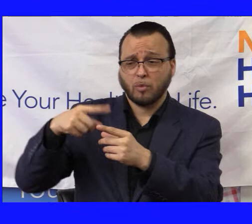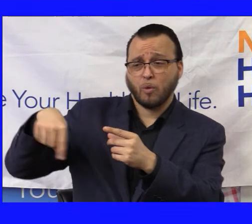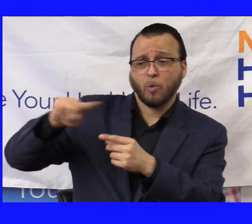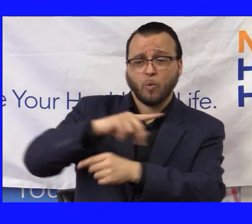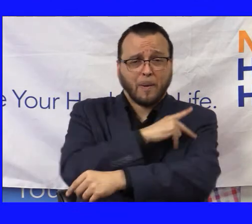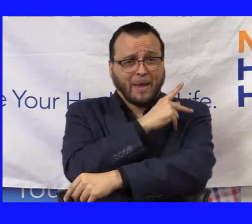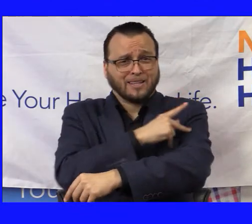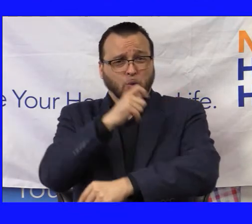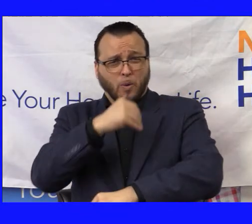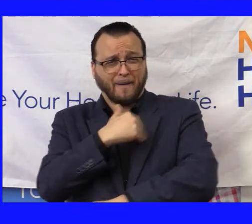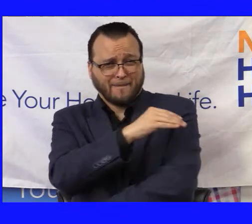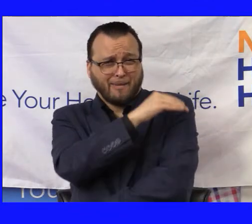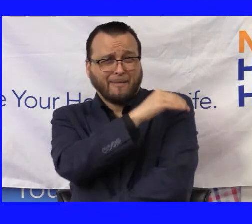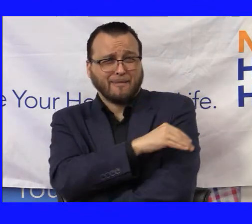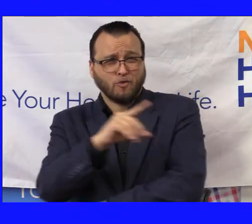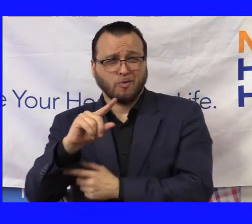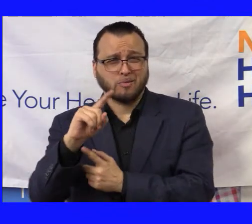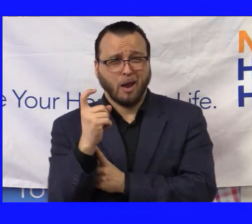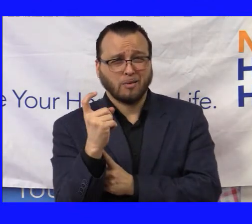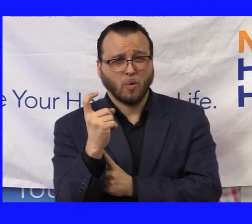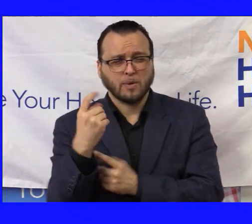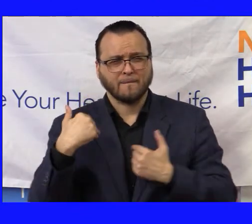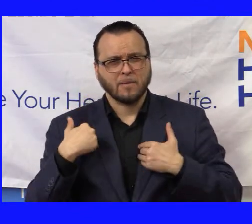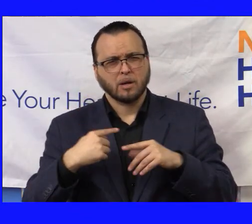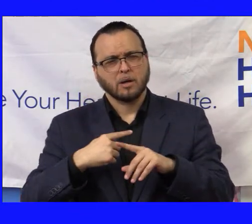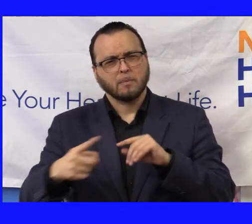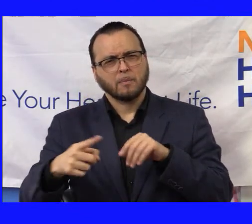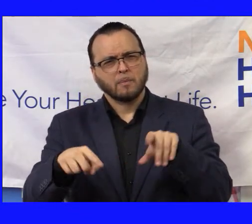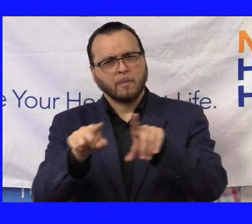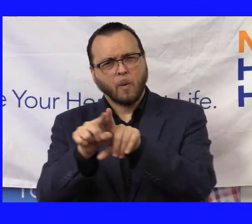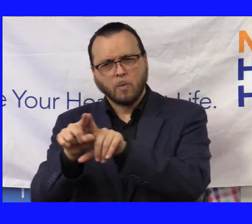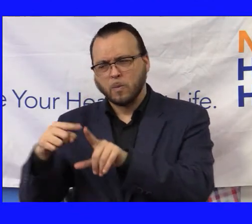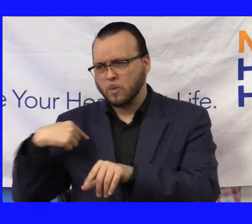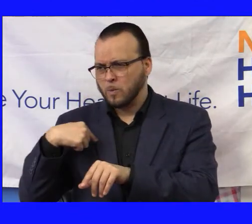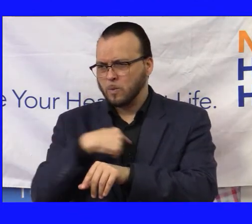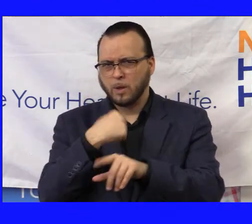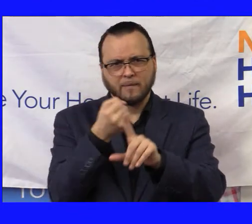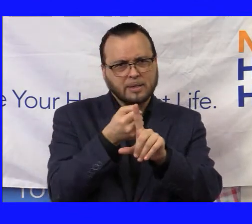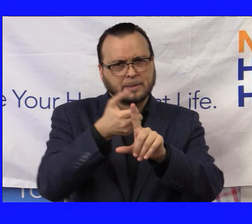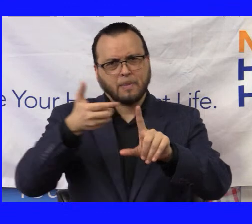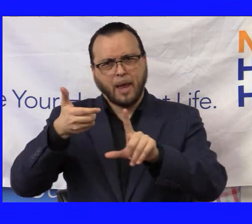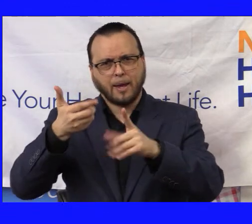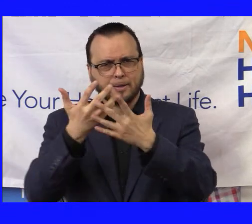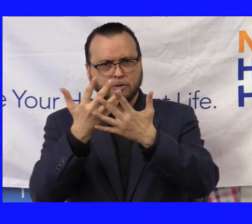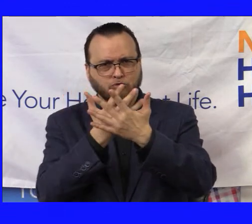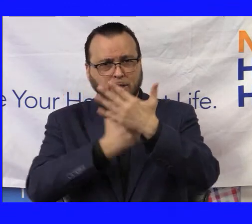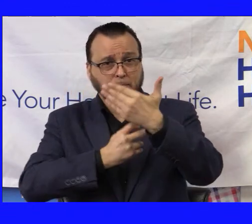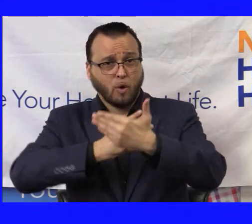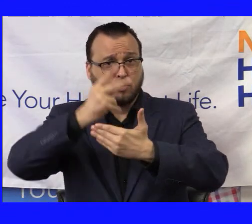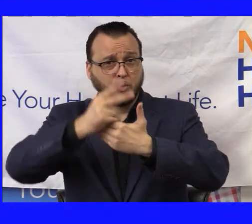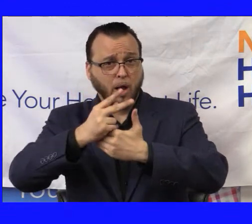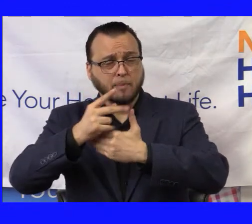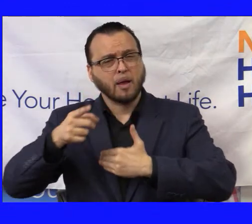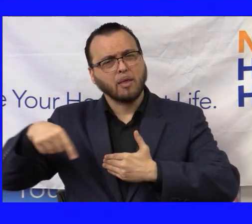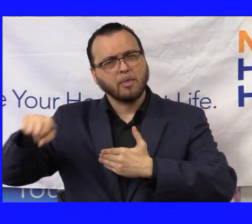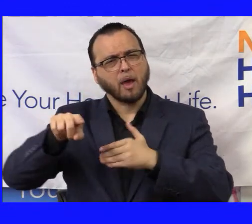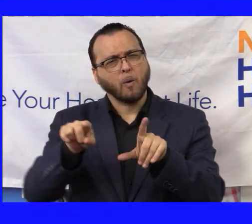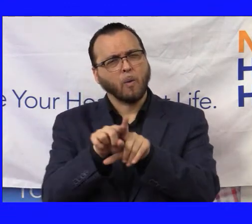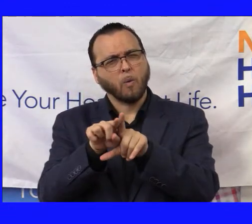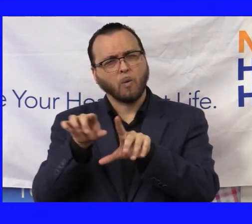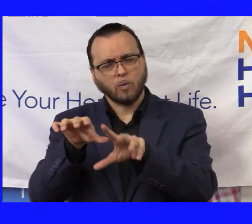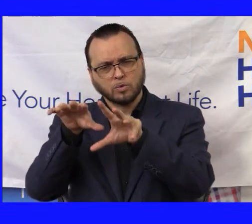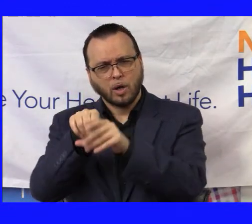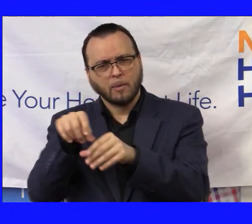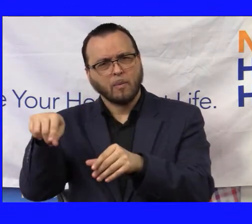clinical diagnoses, but then also we have an expanded screening program so they can also catch the